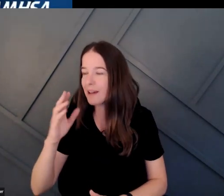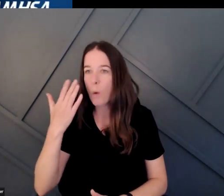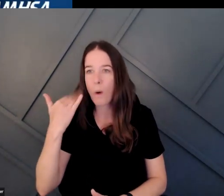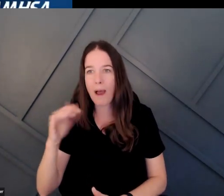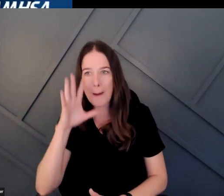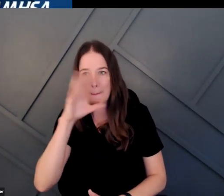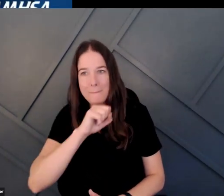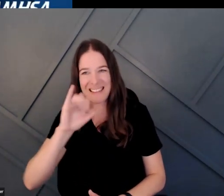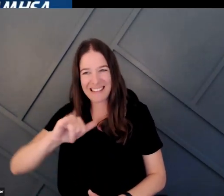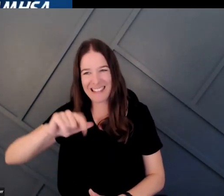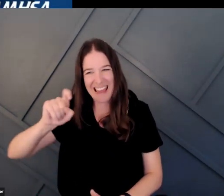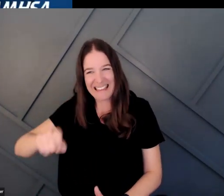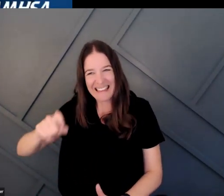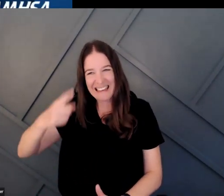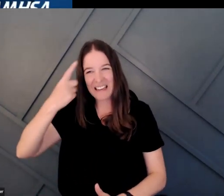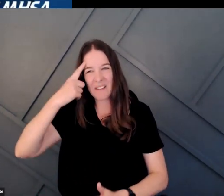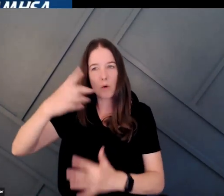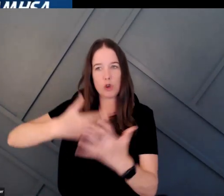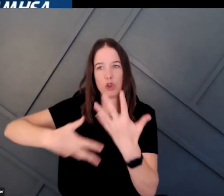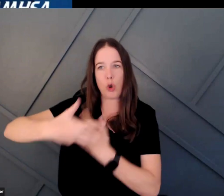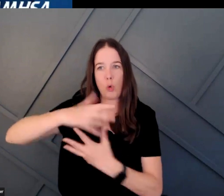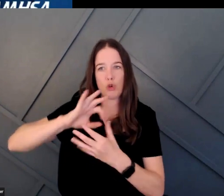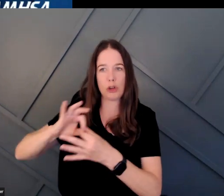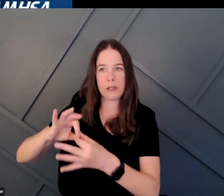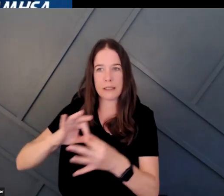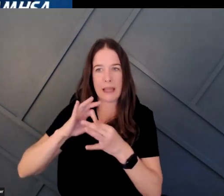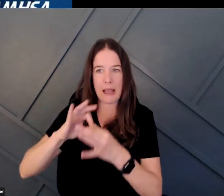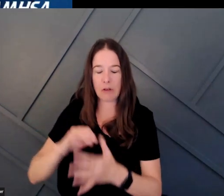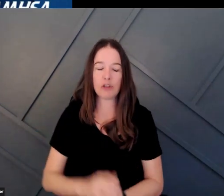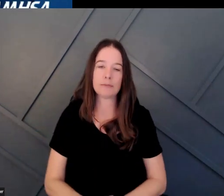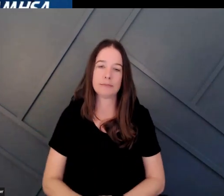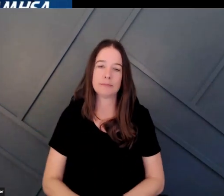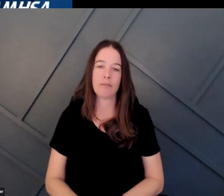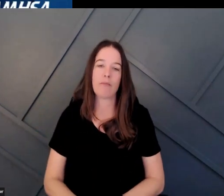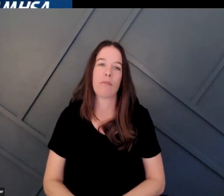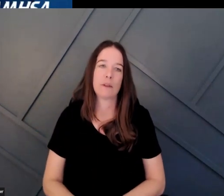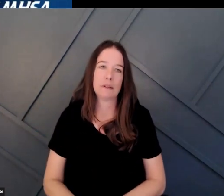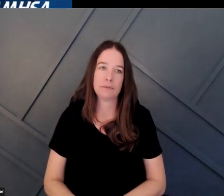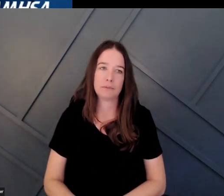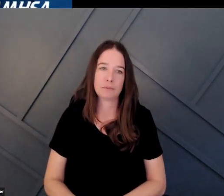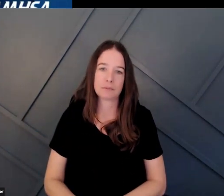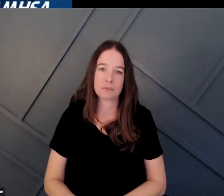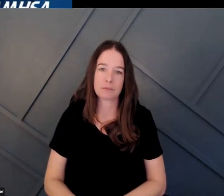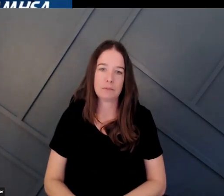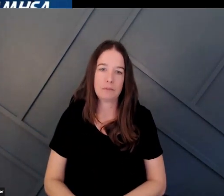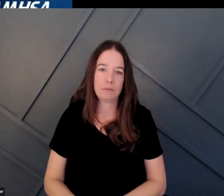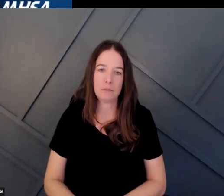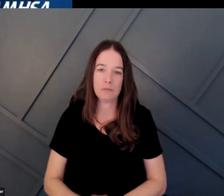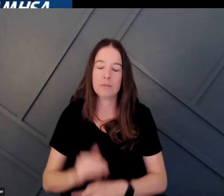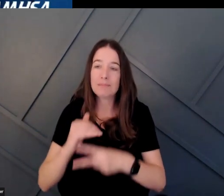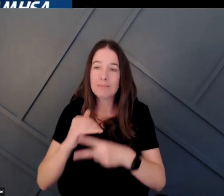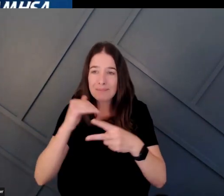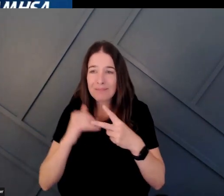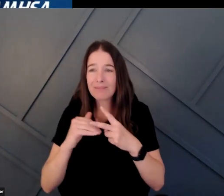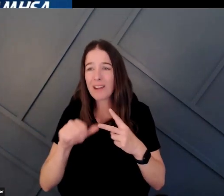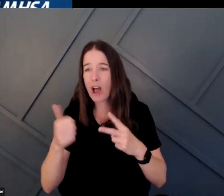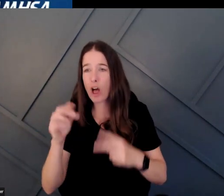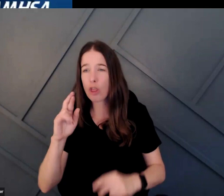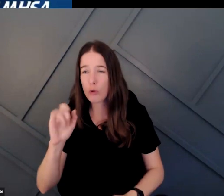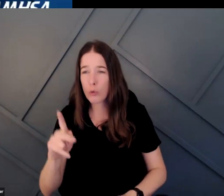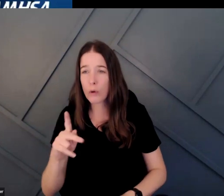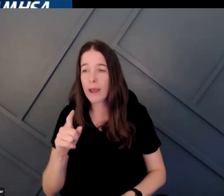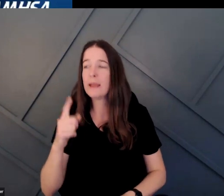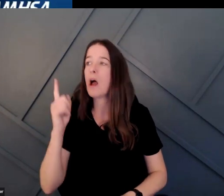Another risk factor that we have in emergency management is perceiving that this is a routine response, and how do we grow out